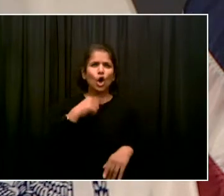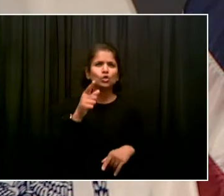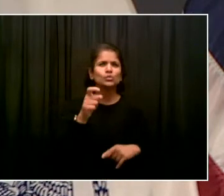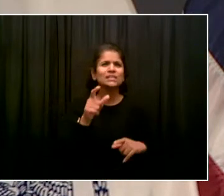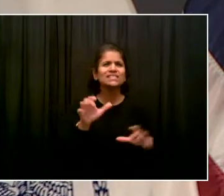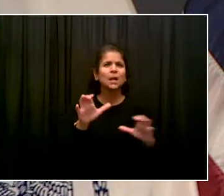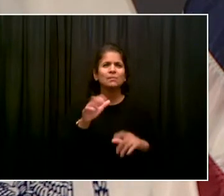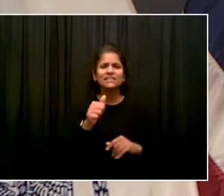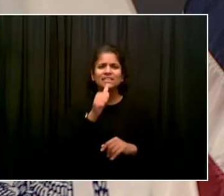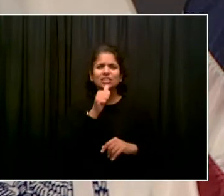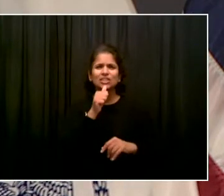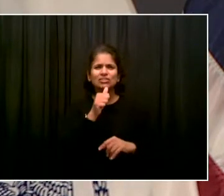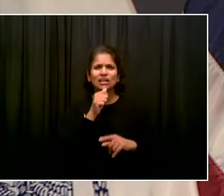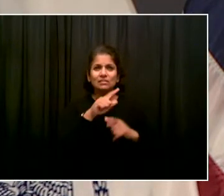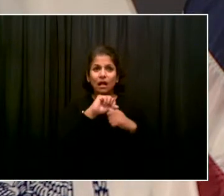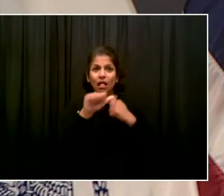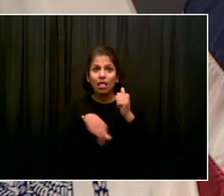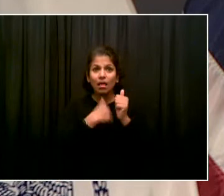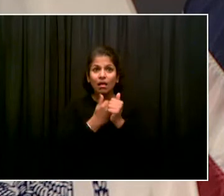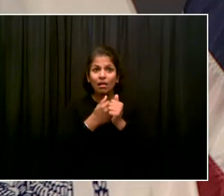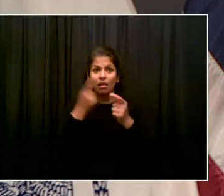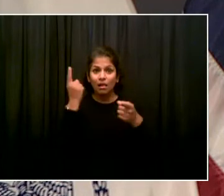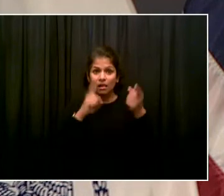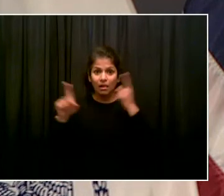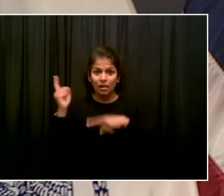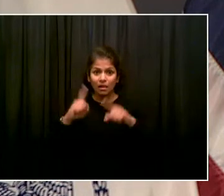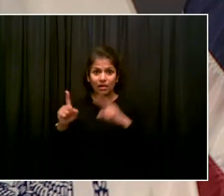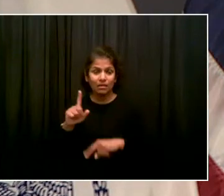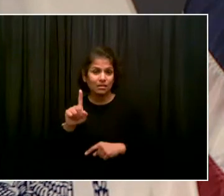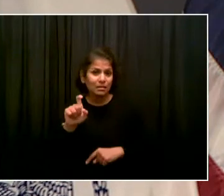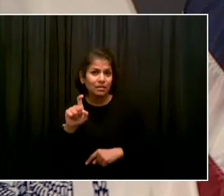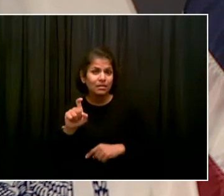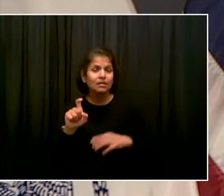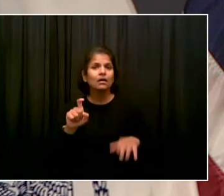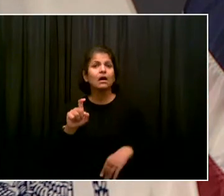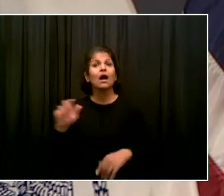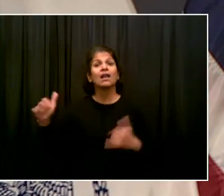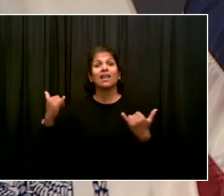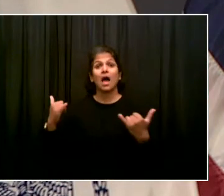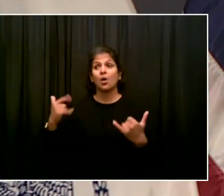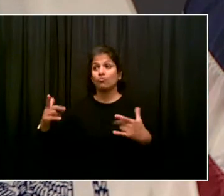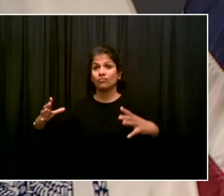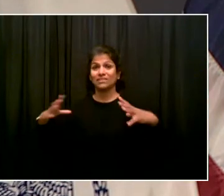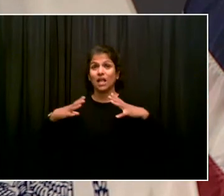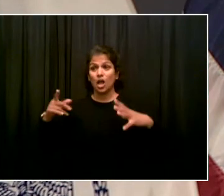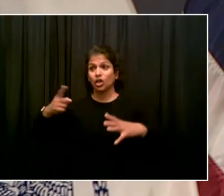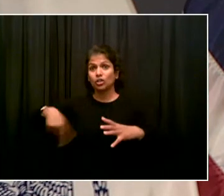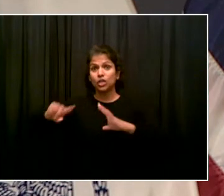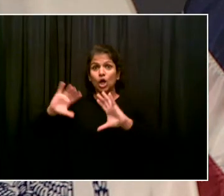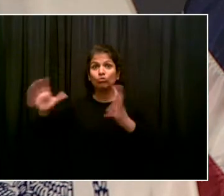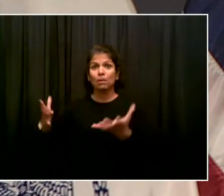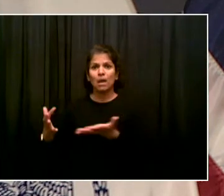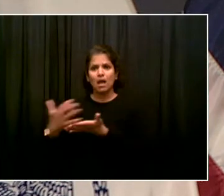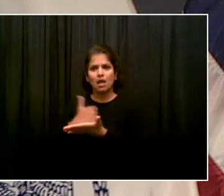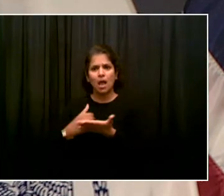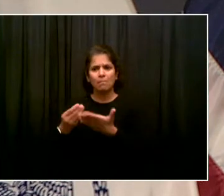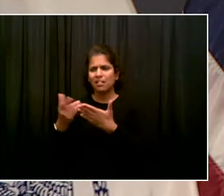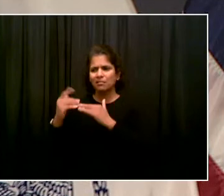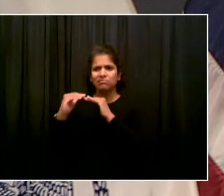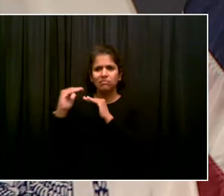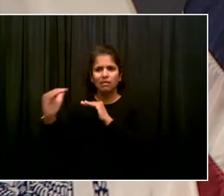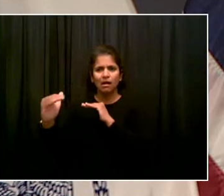bankrupt by having to pay out extra costs that they didn't anticipate. Is there anything that you can do, and how do you defend the